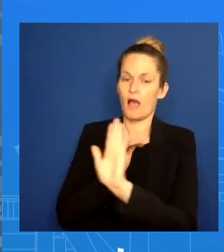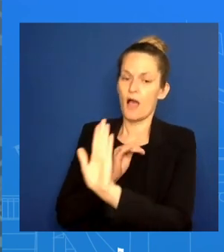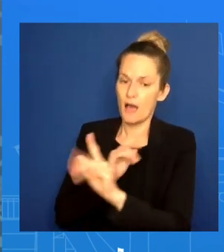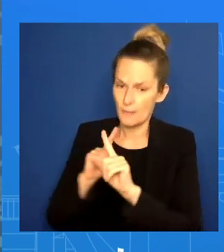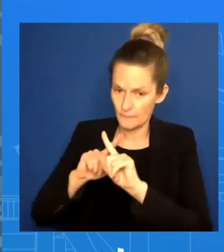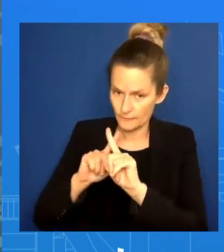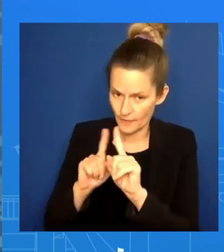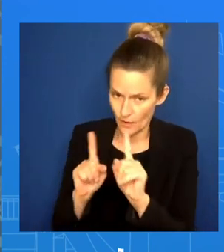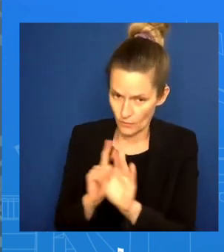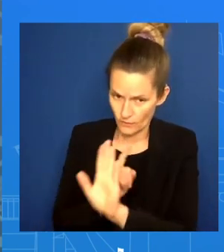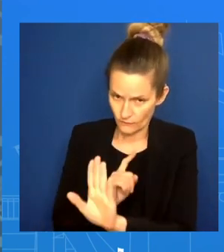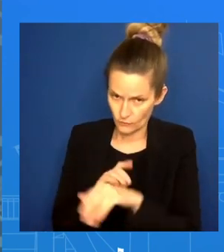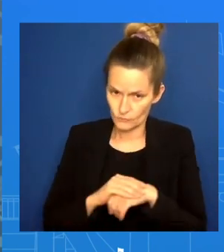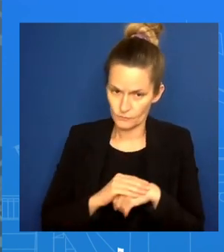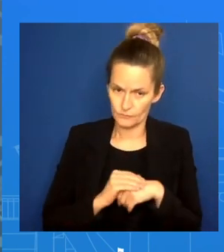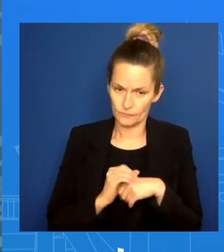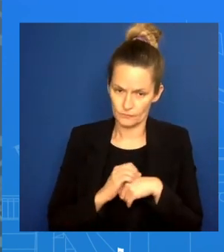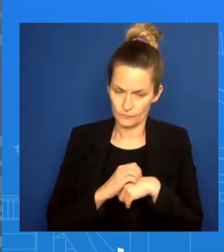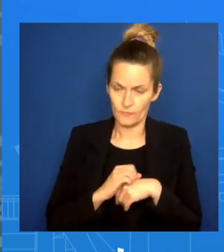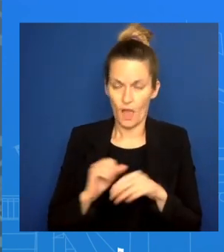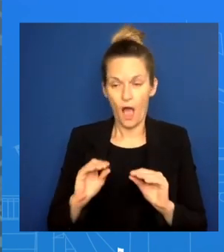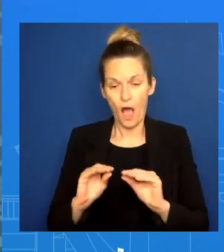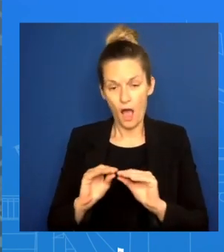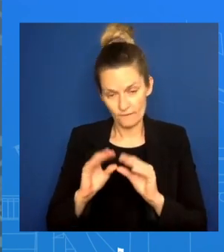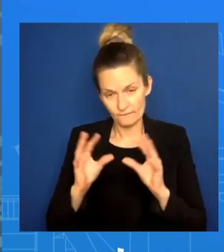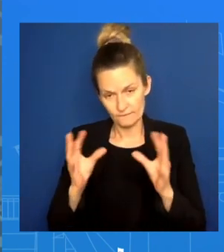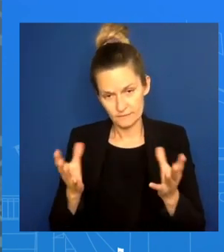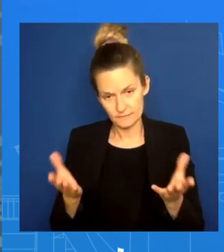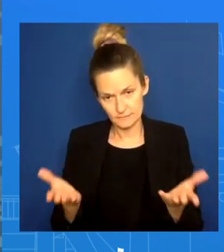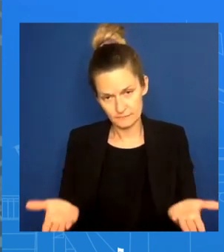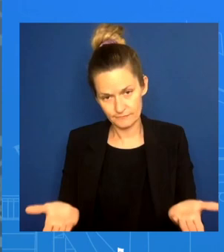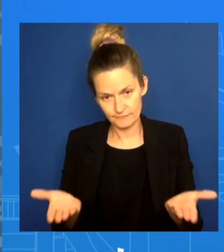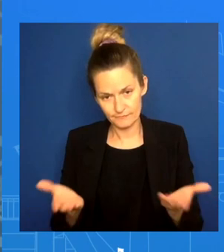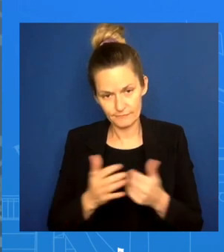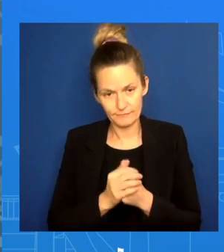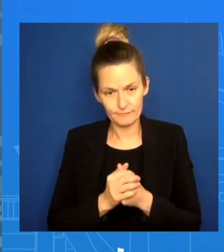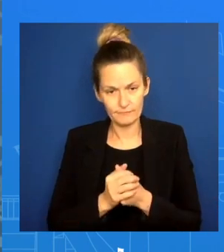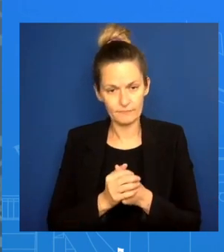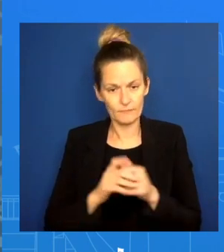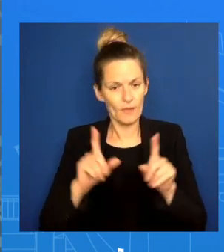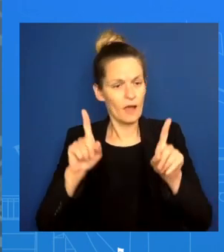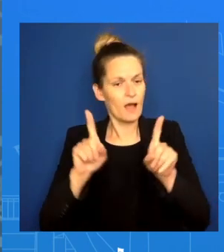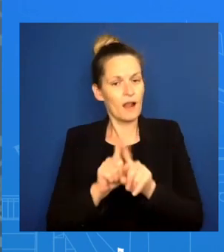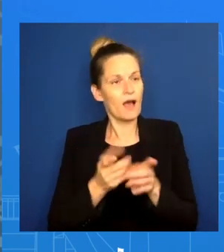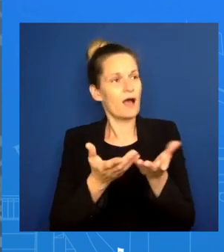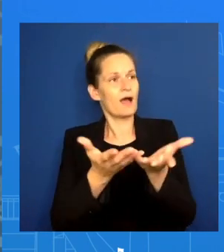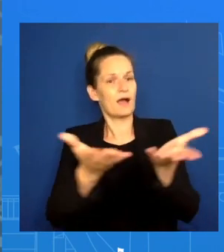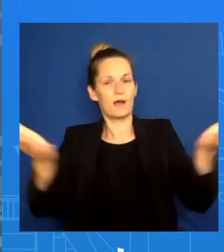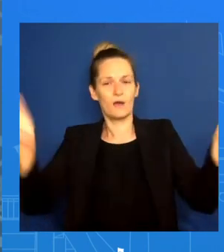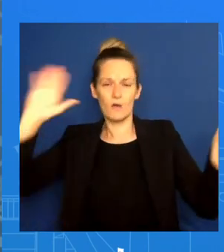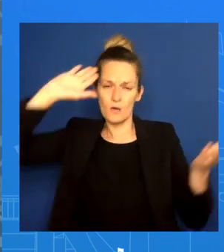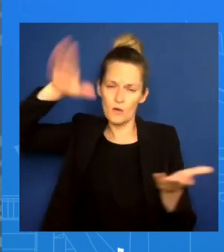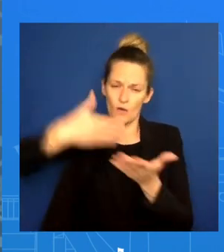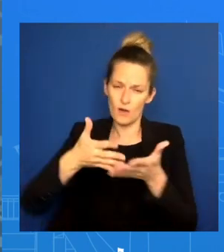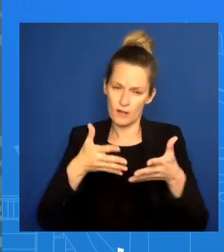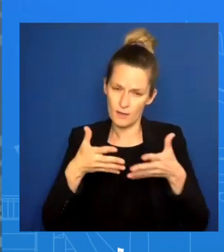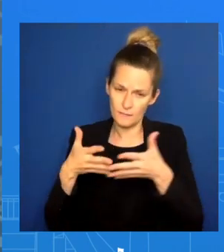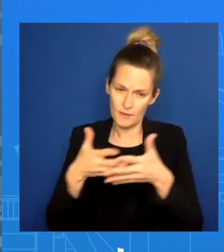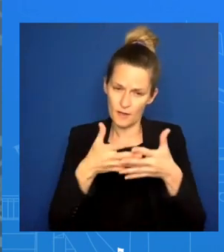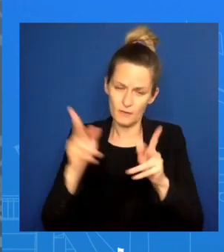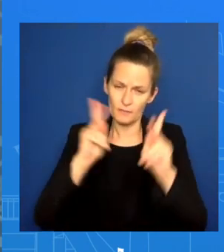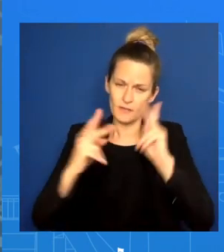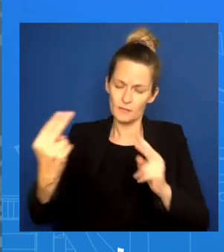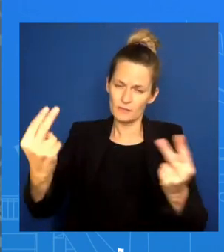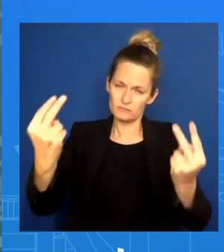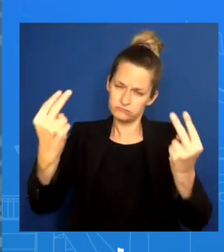The president, just like all Americans, you know, remember that tragic day and continues to want to do everything that we can as administration to